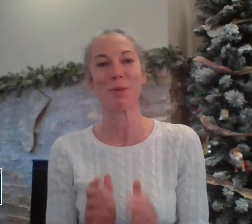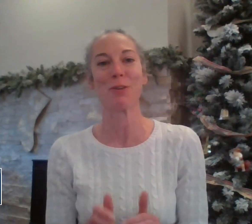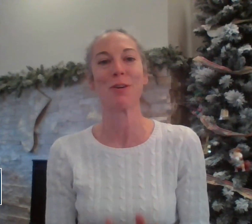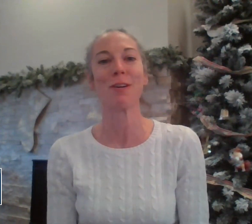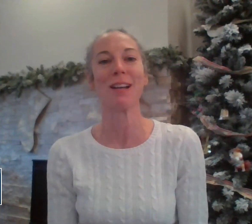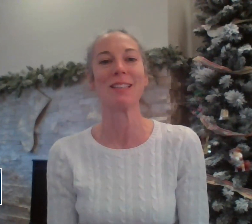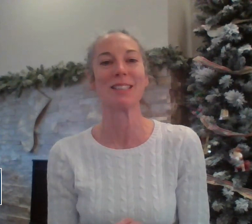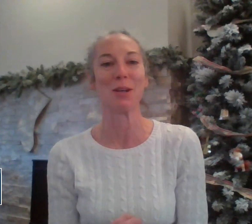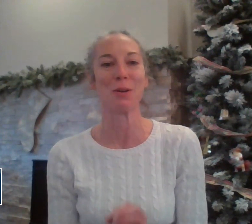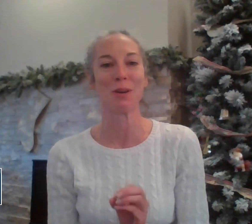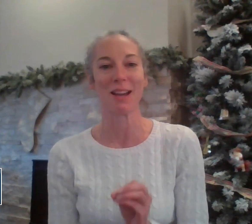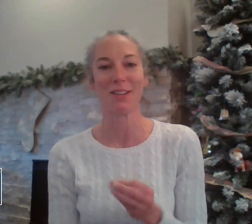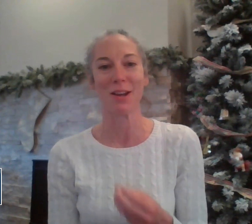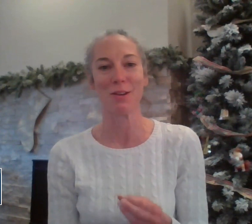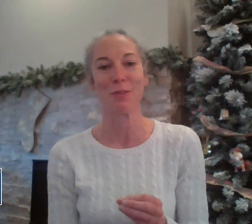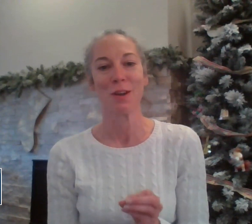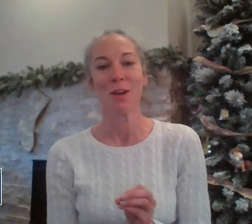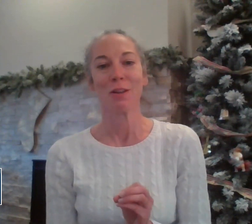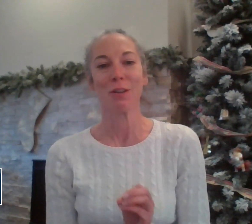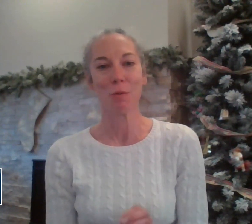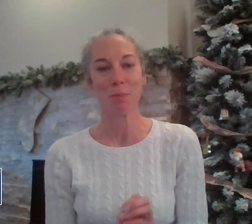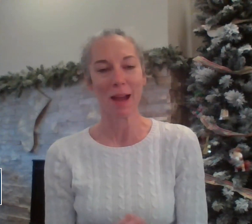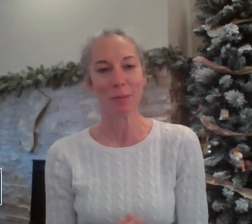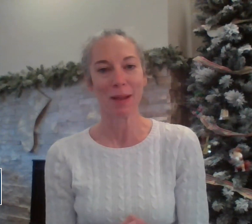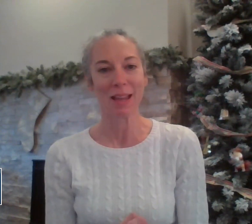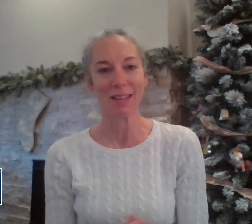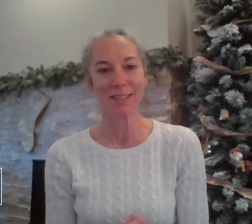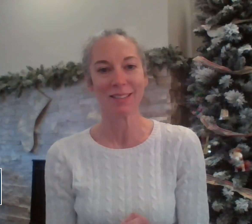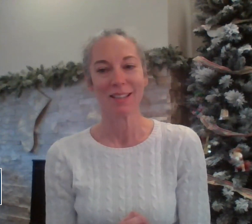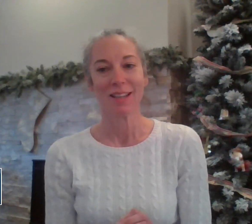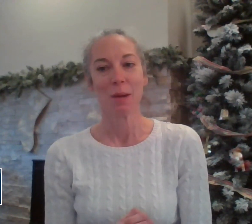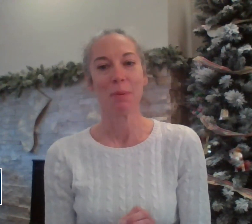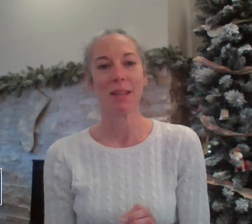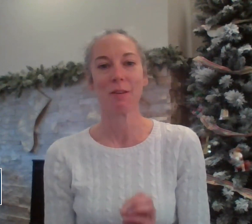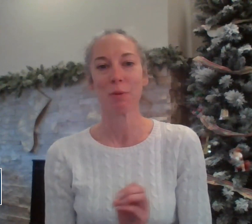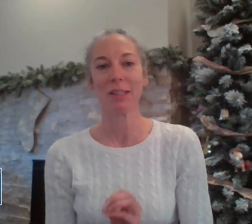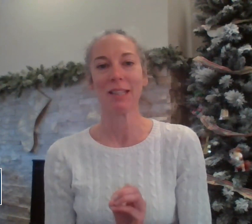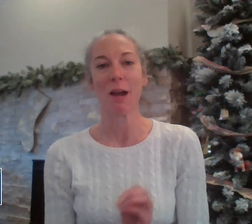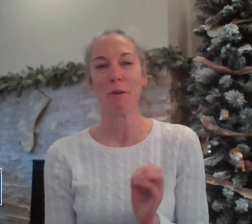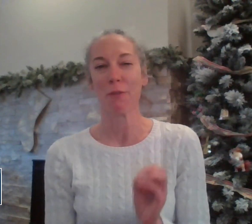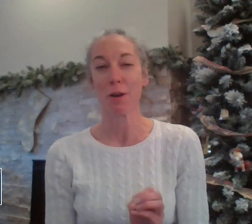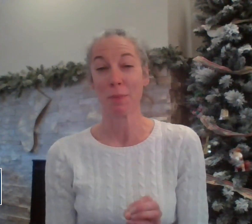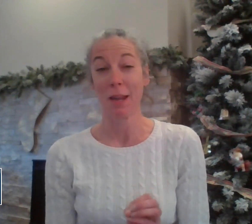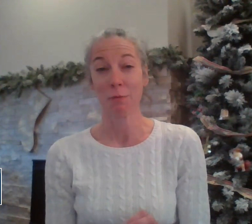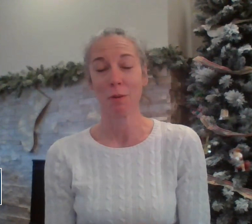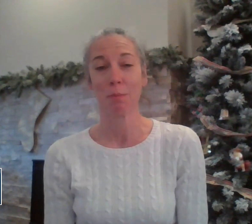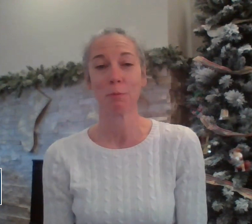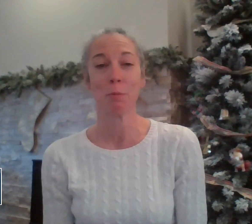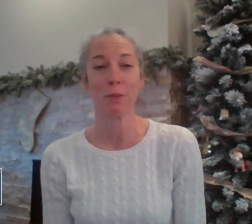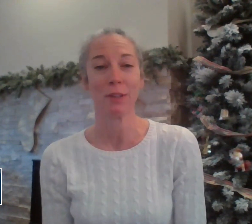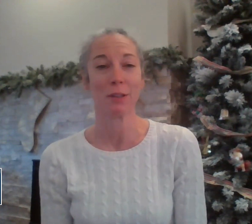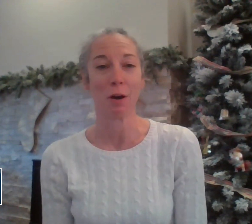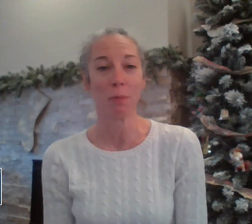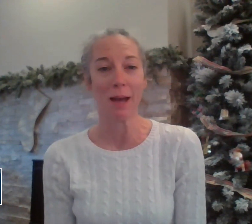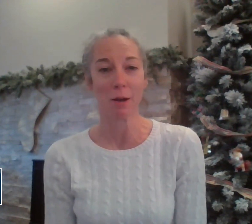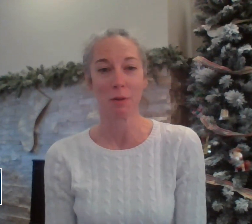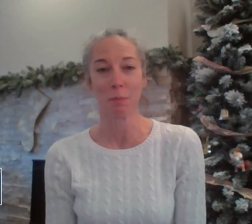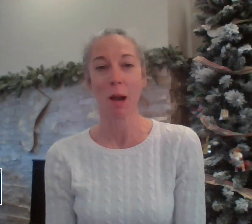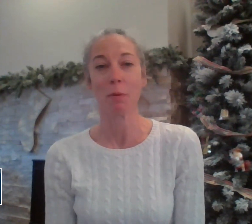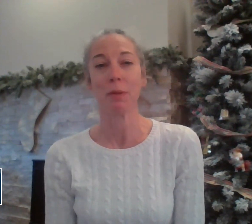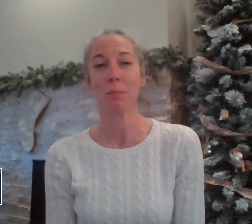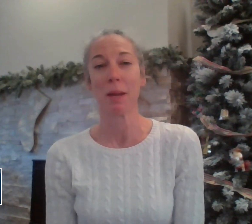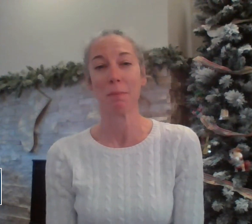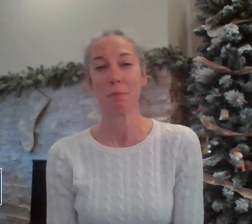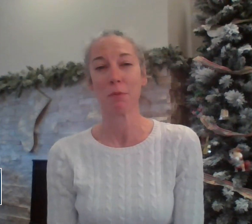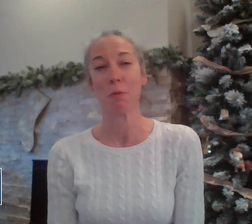with the epidural, and so I had a lot of lower back pain. But really, that referred pain from removing the gallbladder